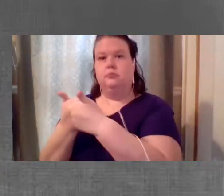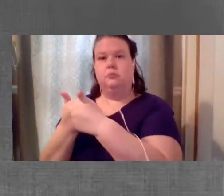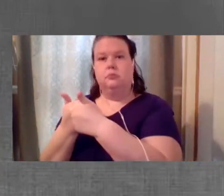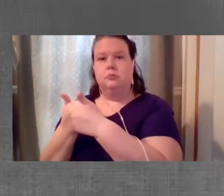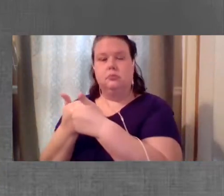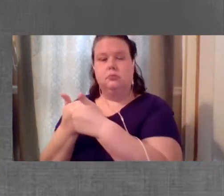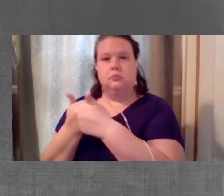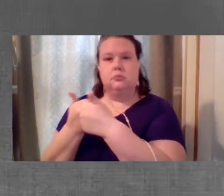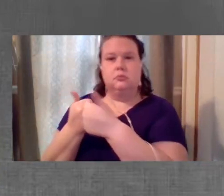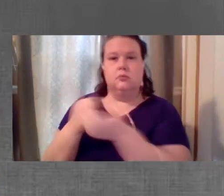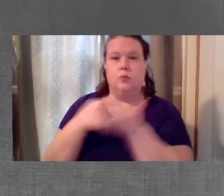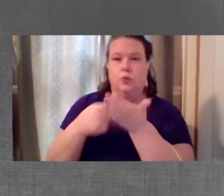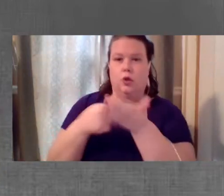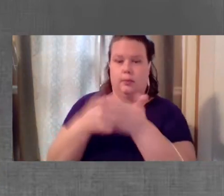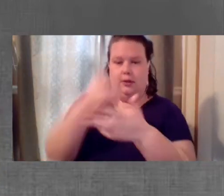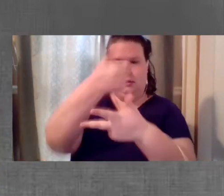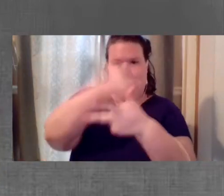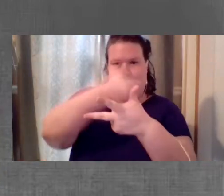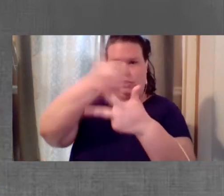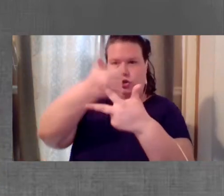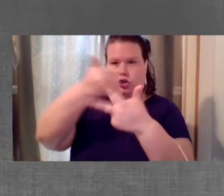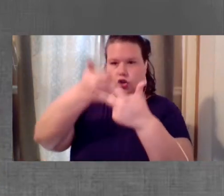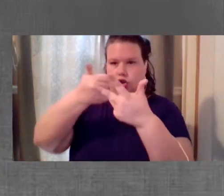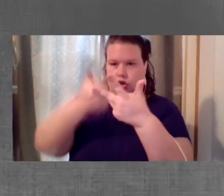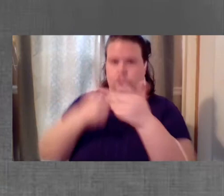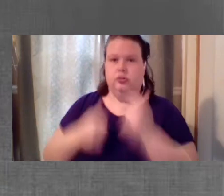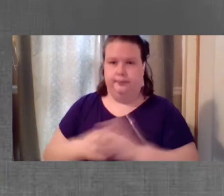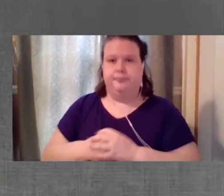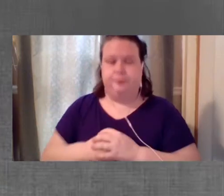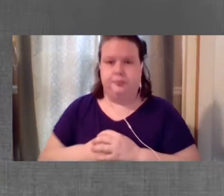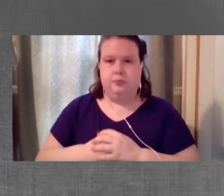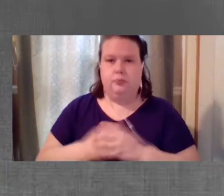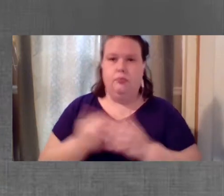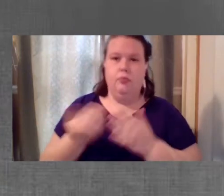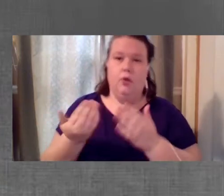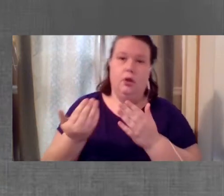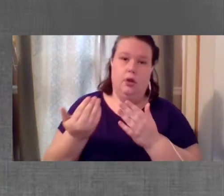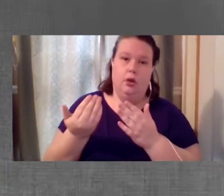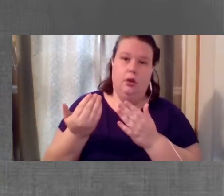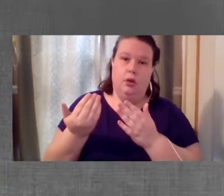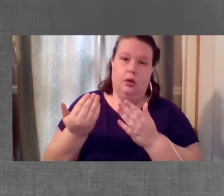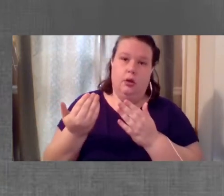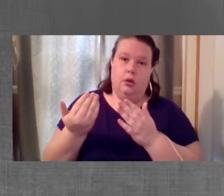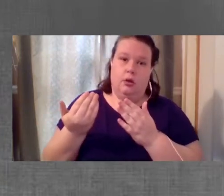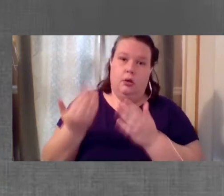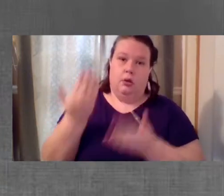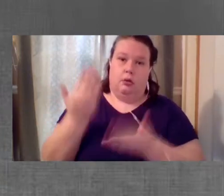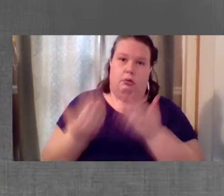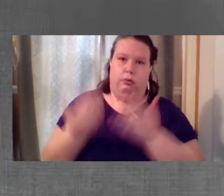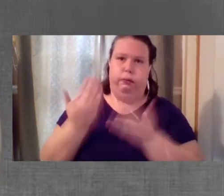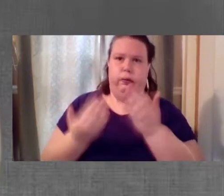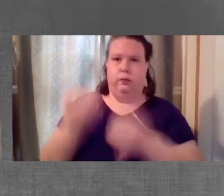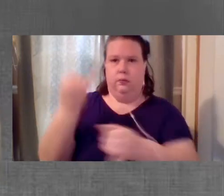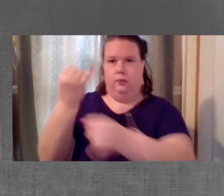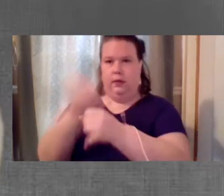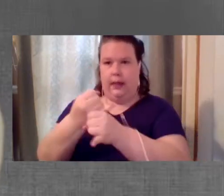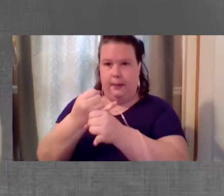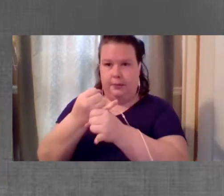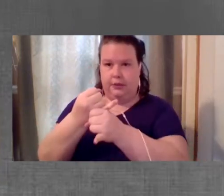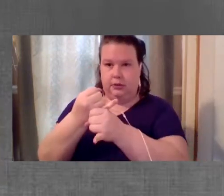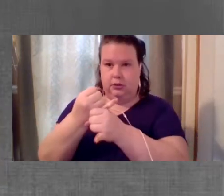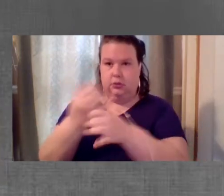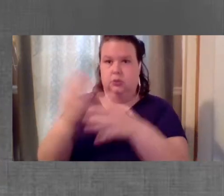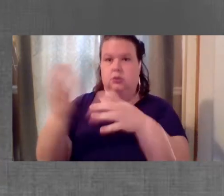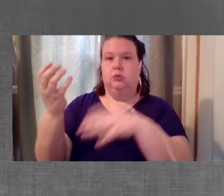when we talk about a new replacement facility, possibly combining two campuses, um, into